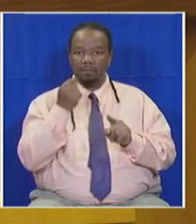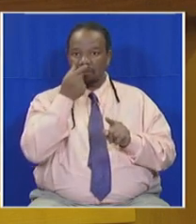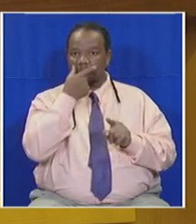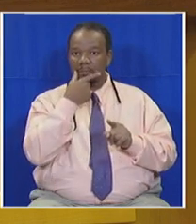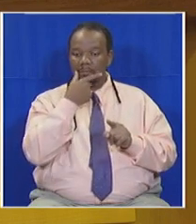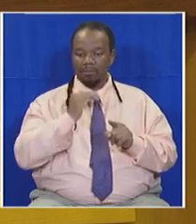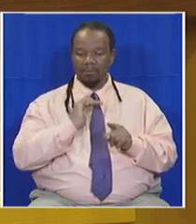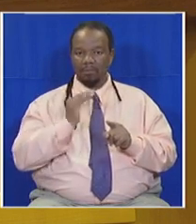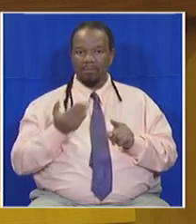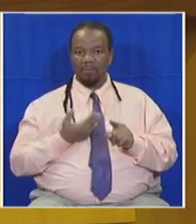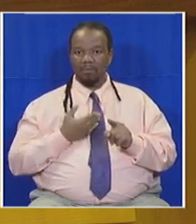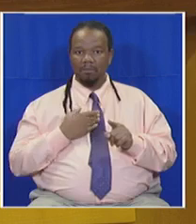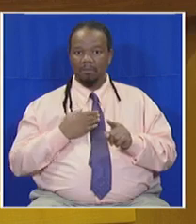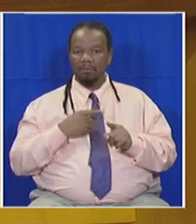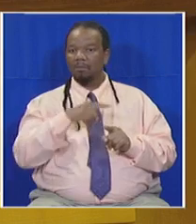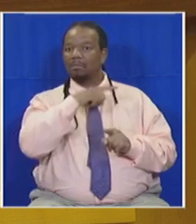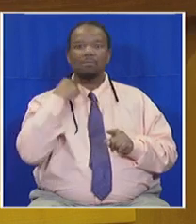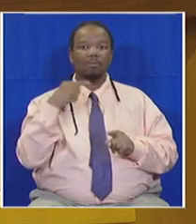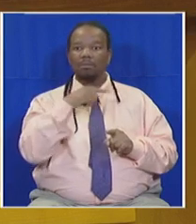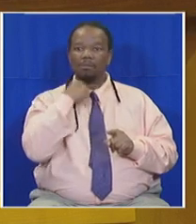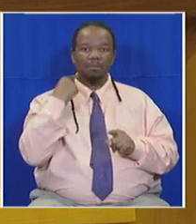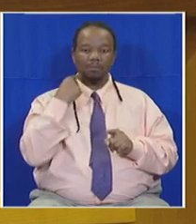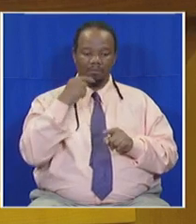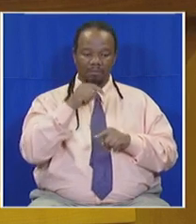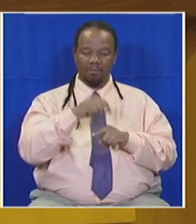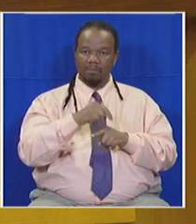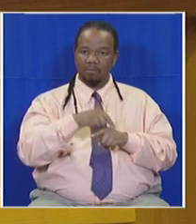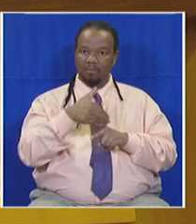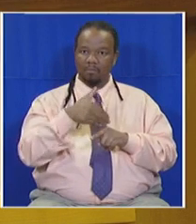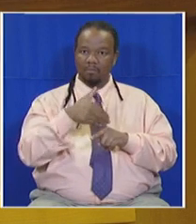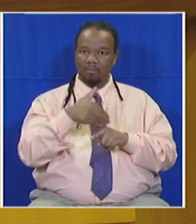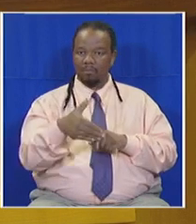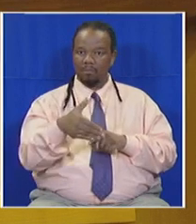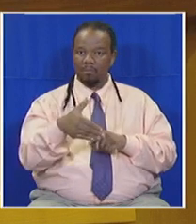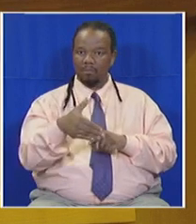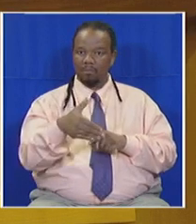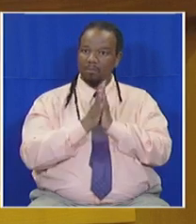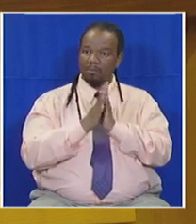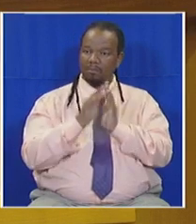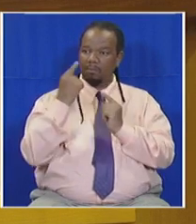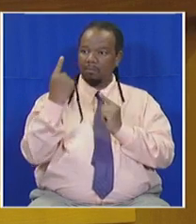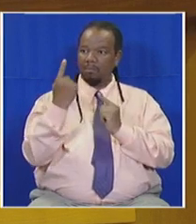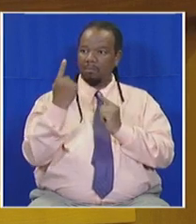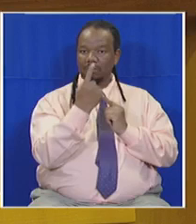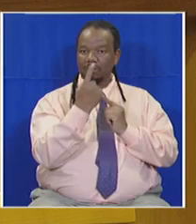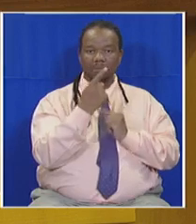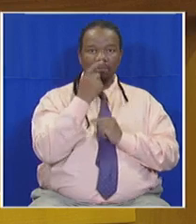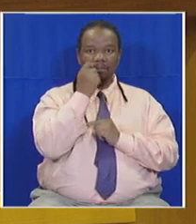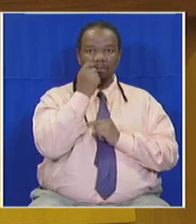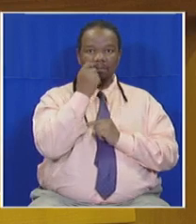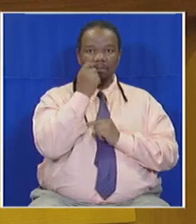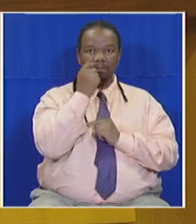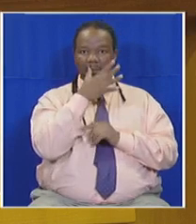of women during this period. We call upon every man to stand up and fight these